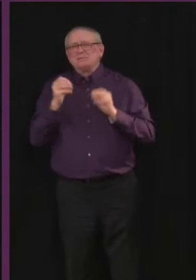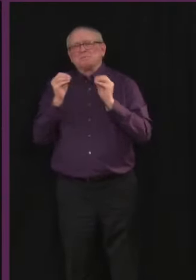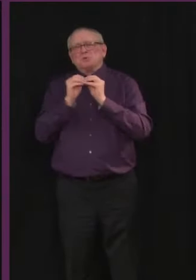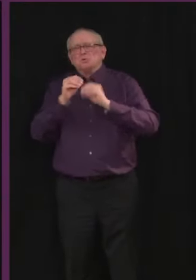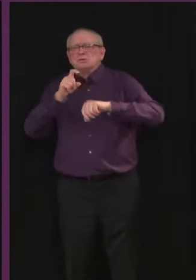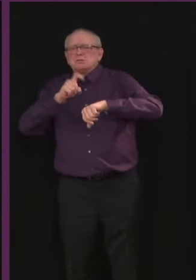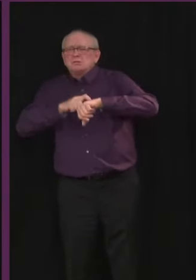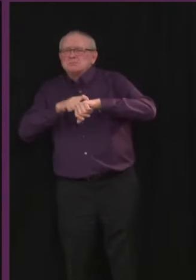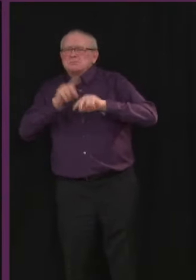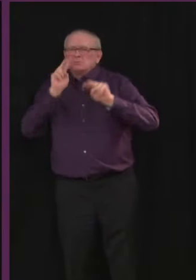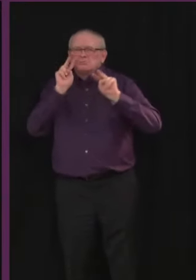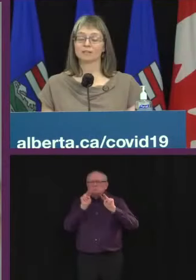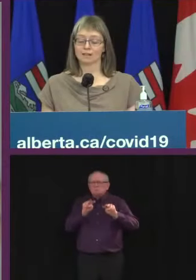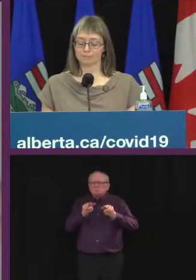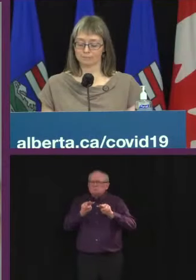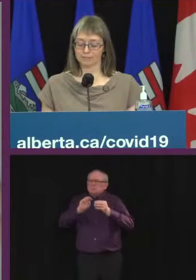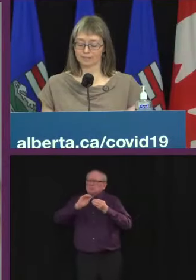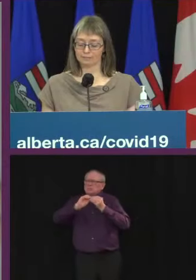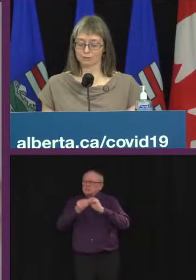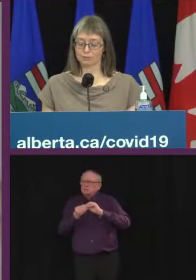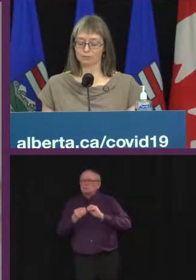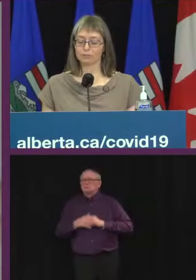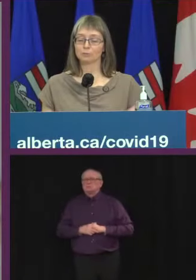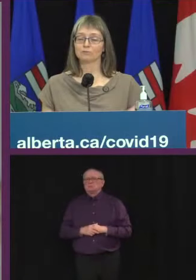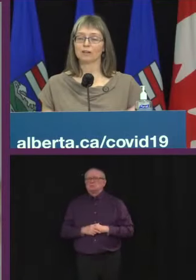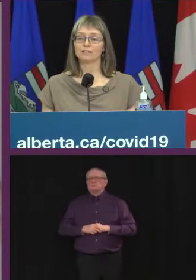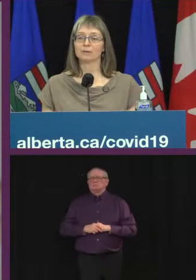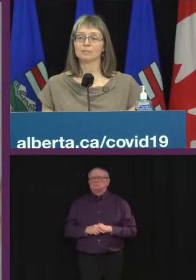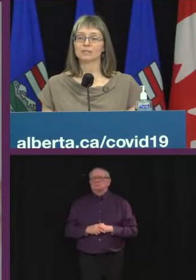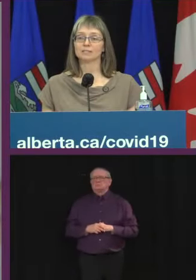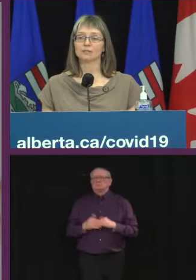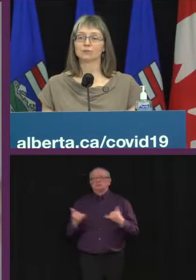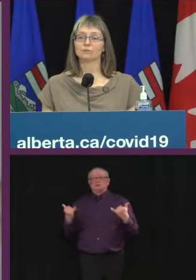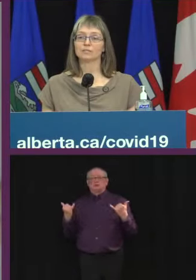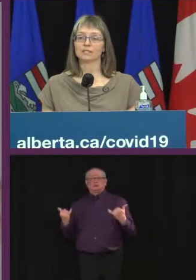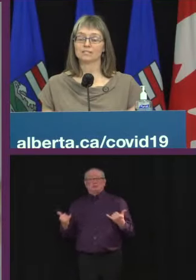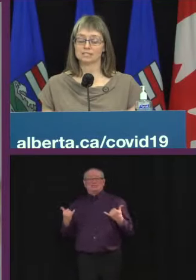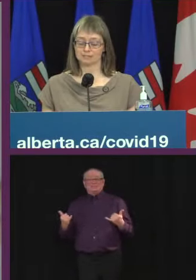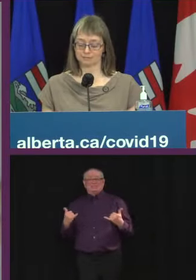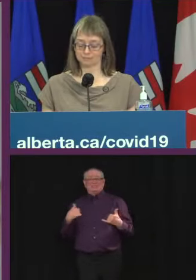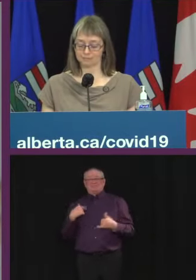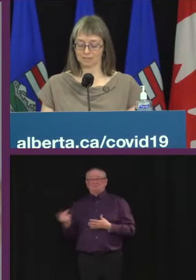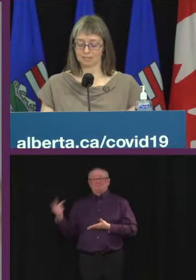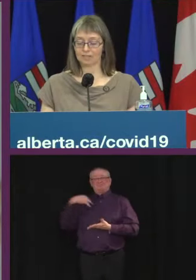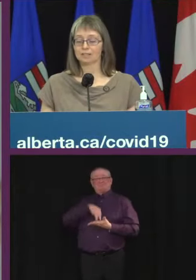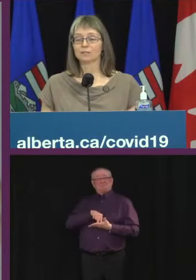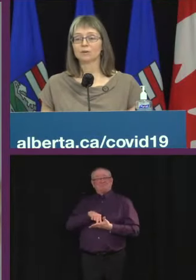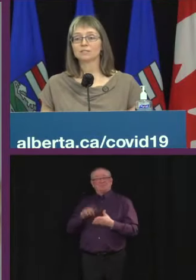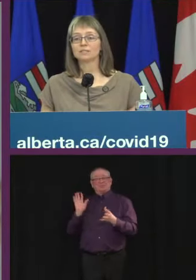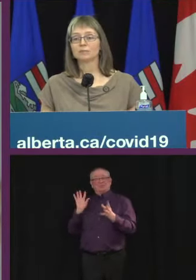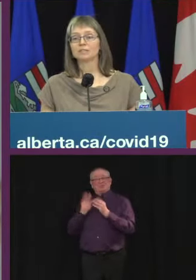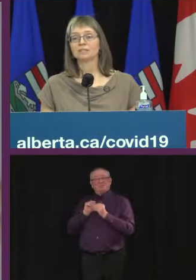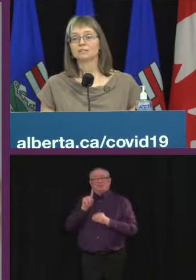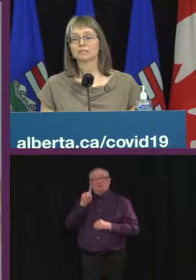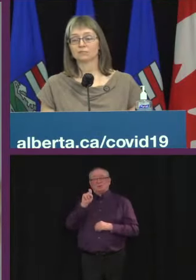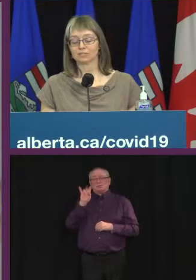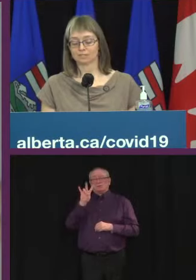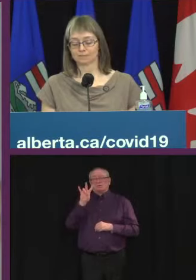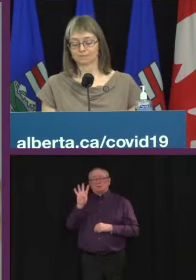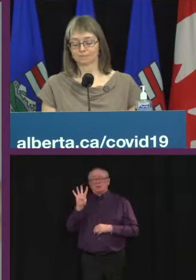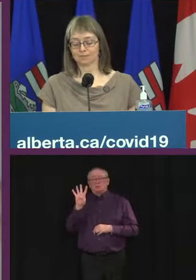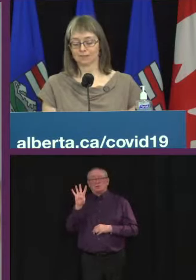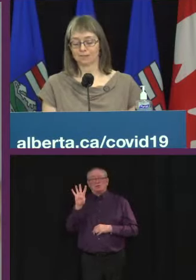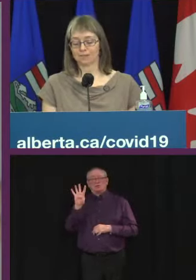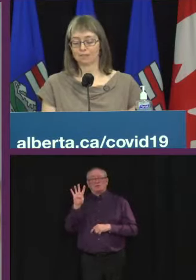Today is the 174th time that I have joined you to provide an update on COVID-19, and I want it to be a little